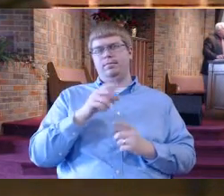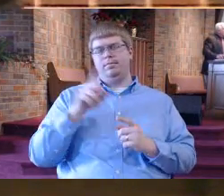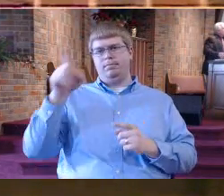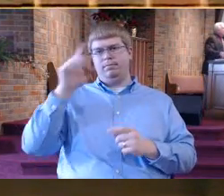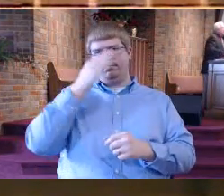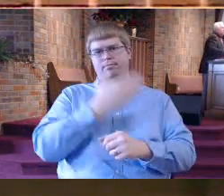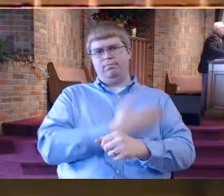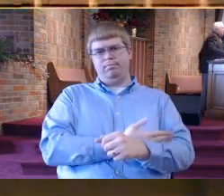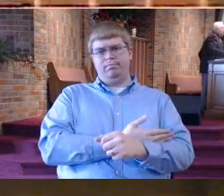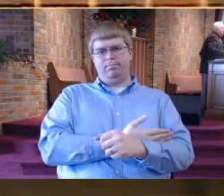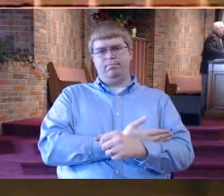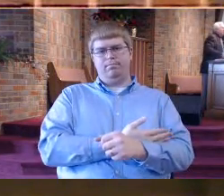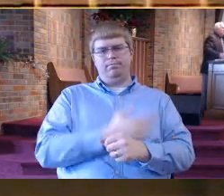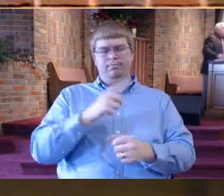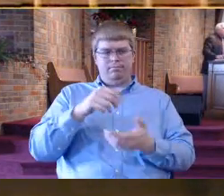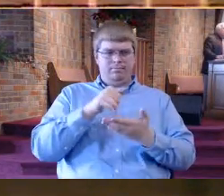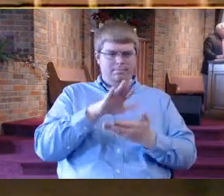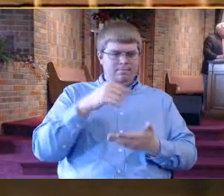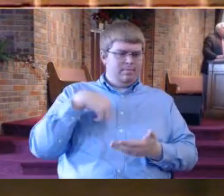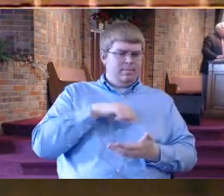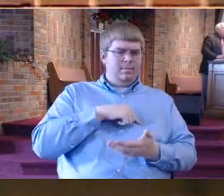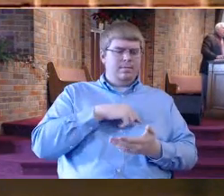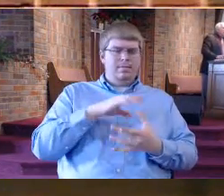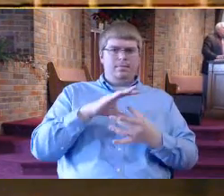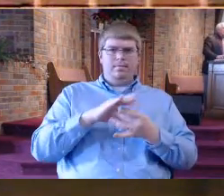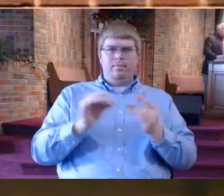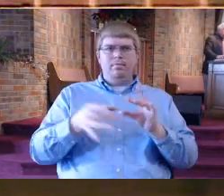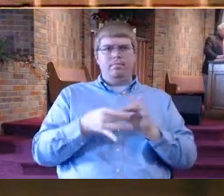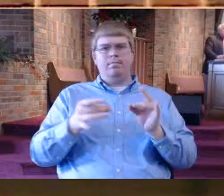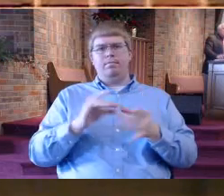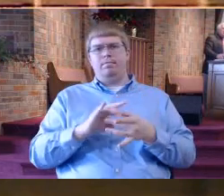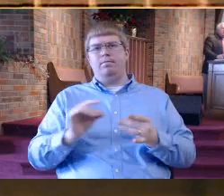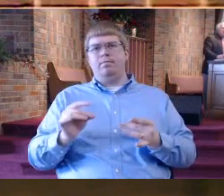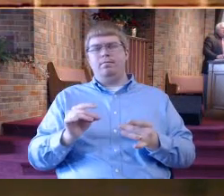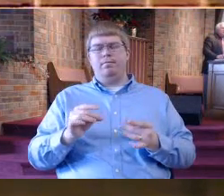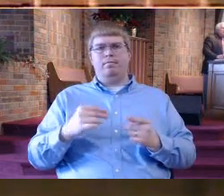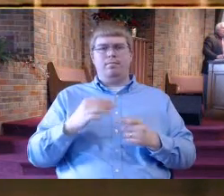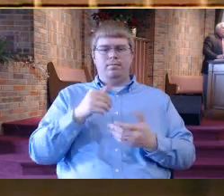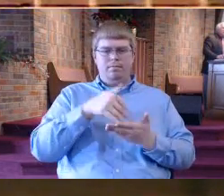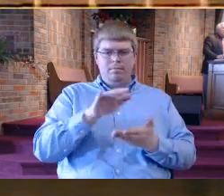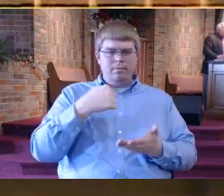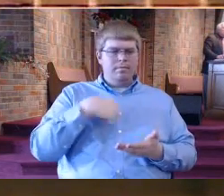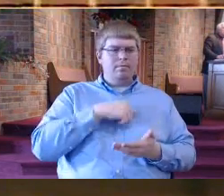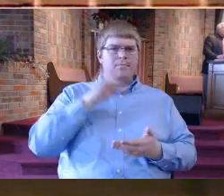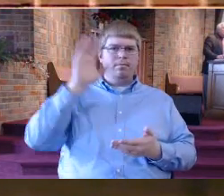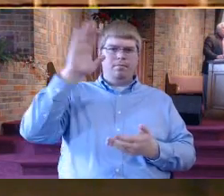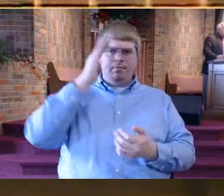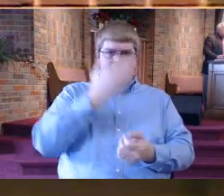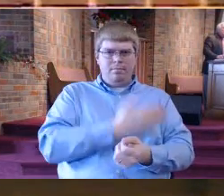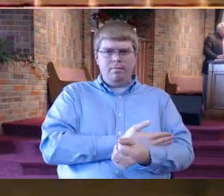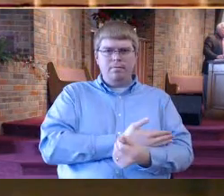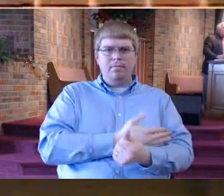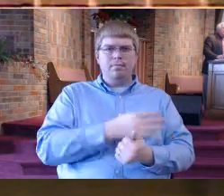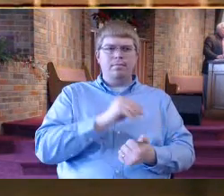who sent us the message, who sent us the Son, who sent